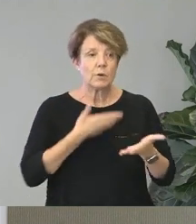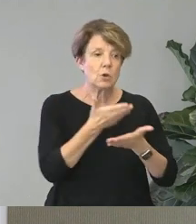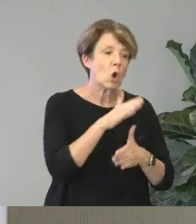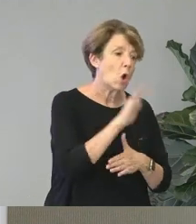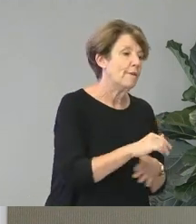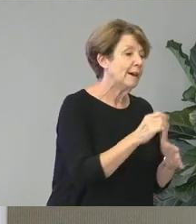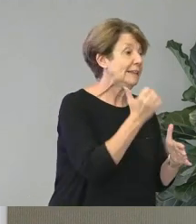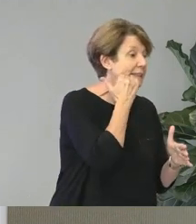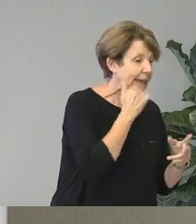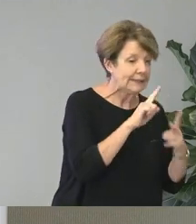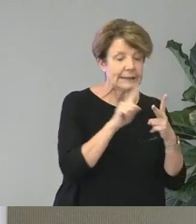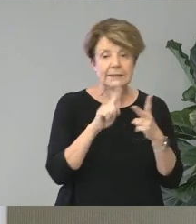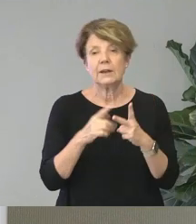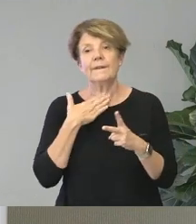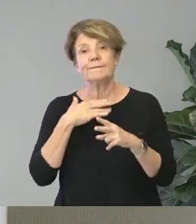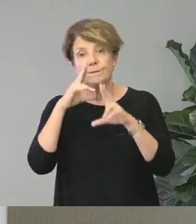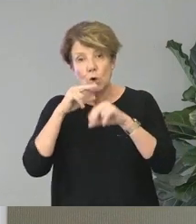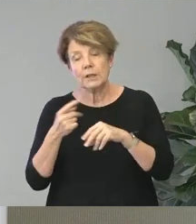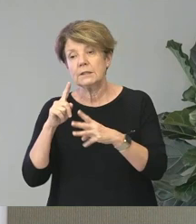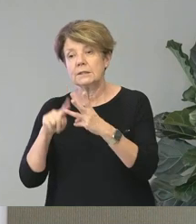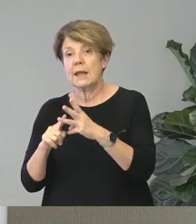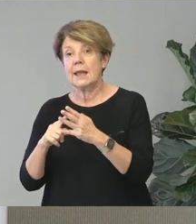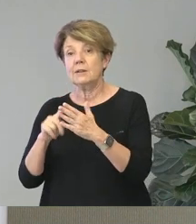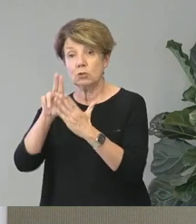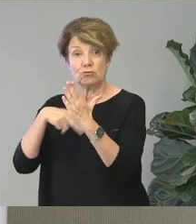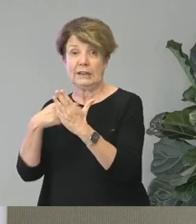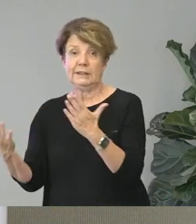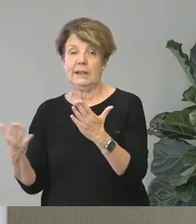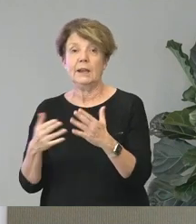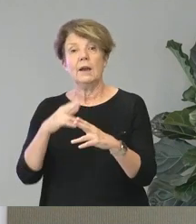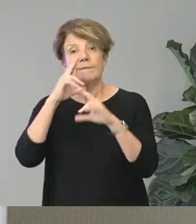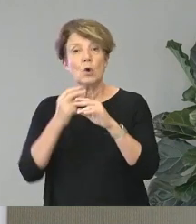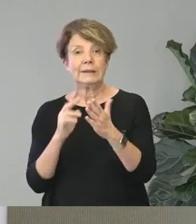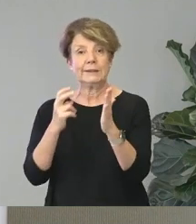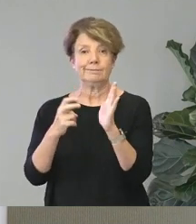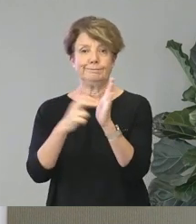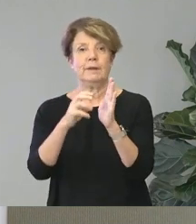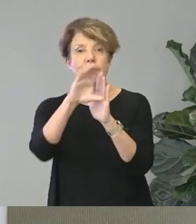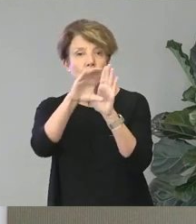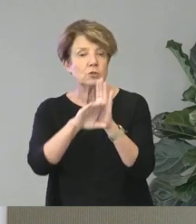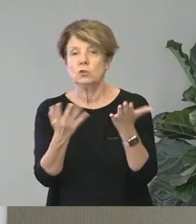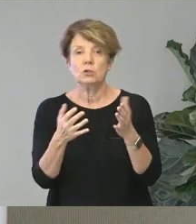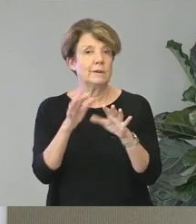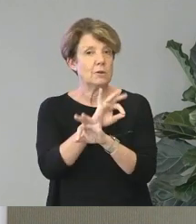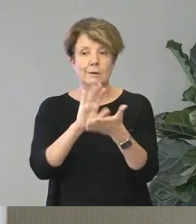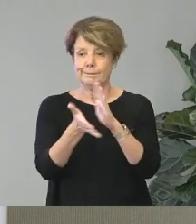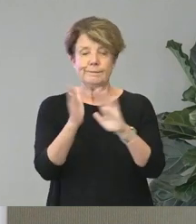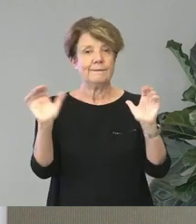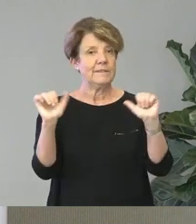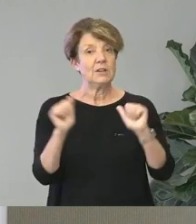about treaty, and voice is just one component. It's not the end all be all. It's just one component,